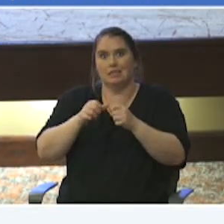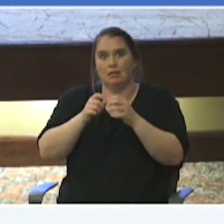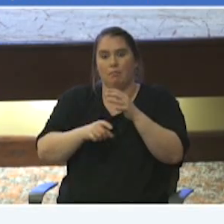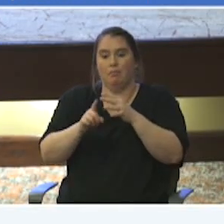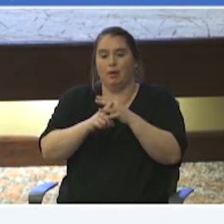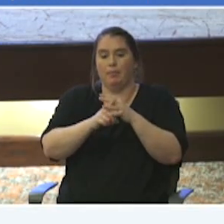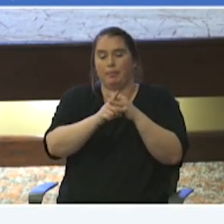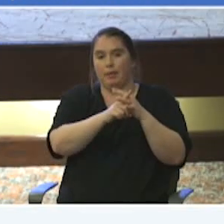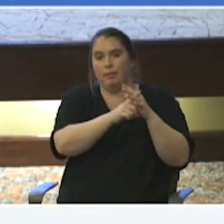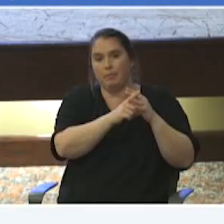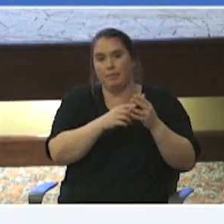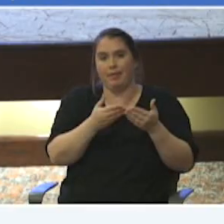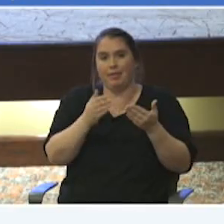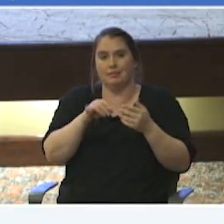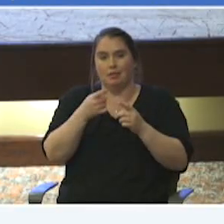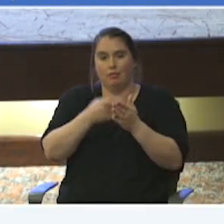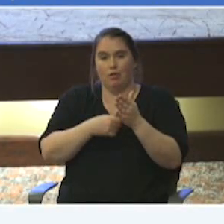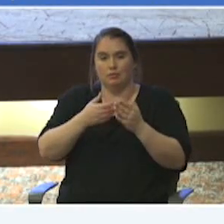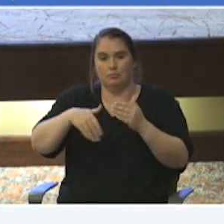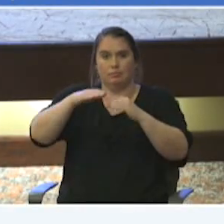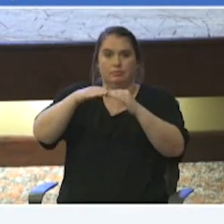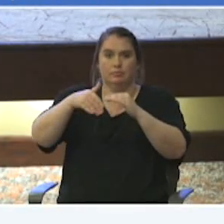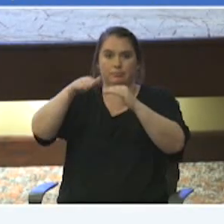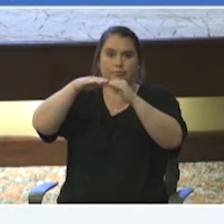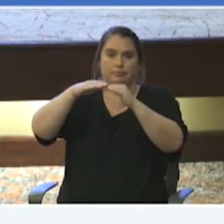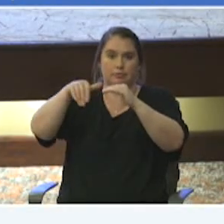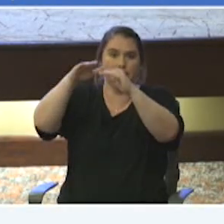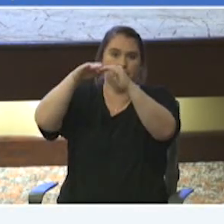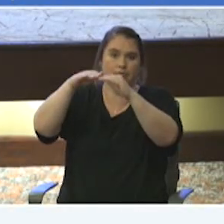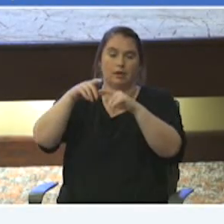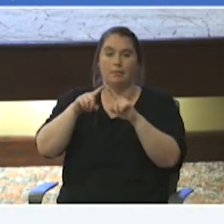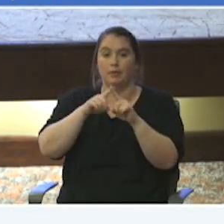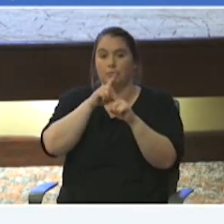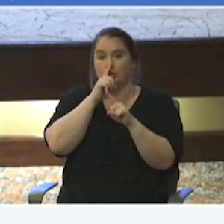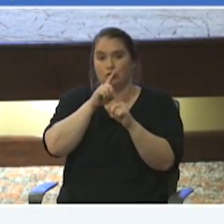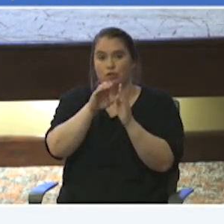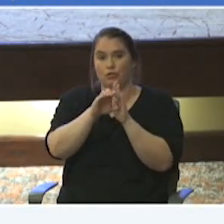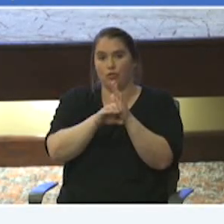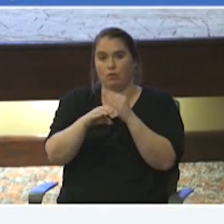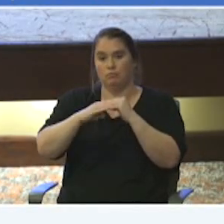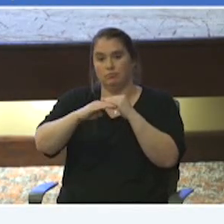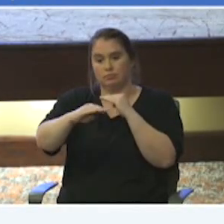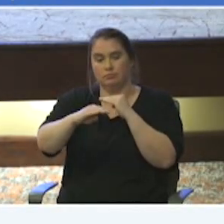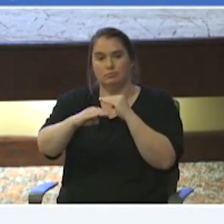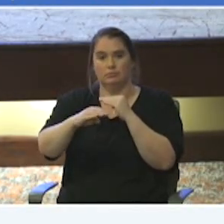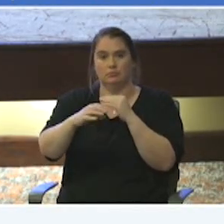there, make sure it's up to code. So good work on that.